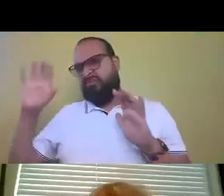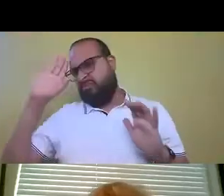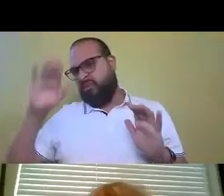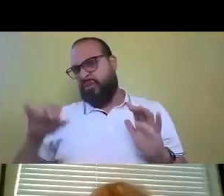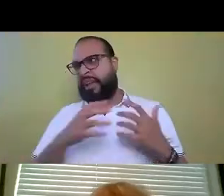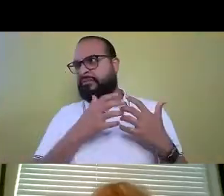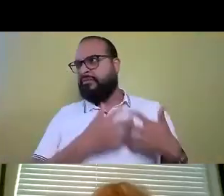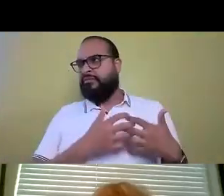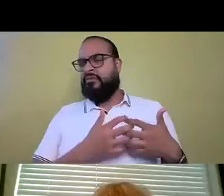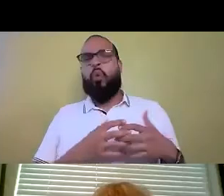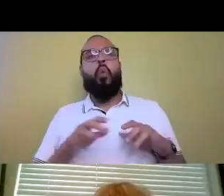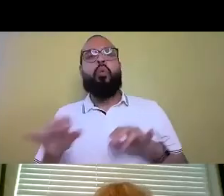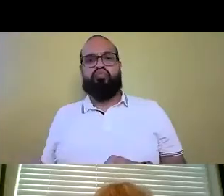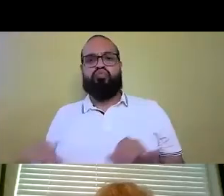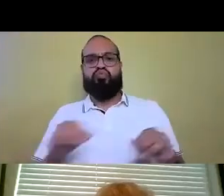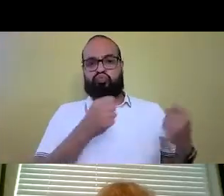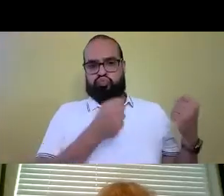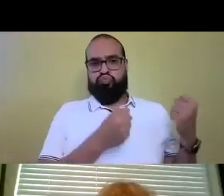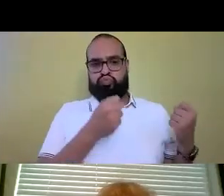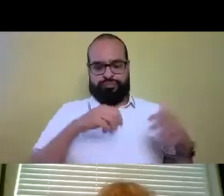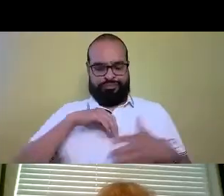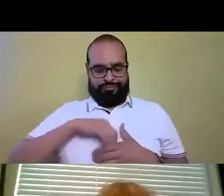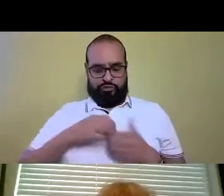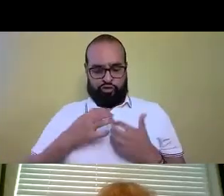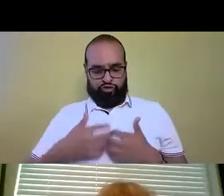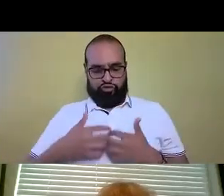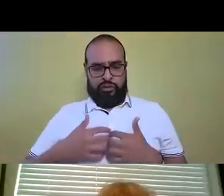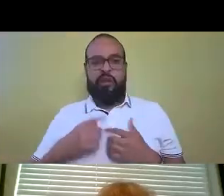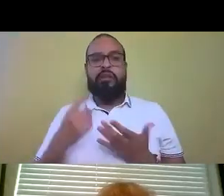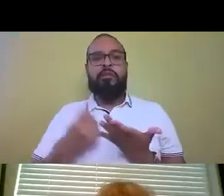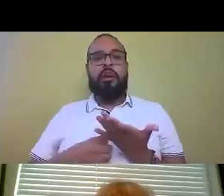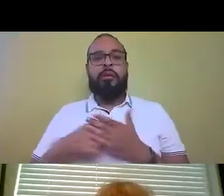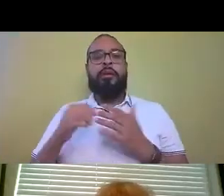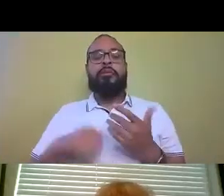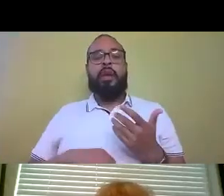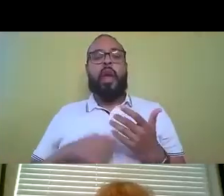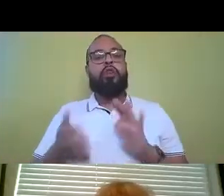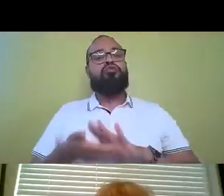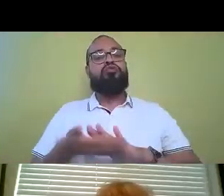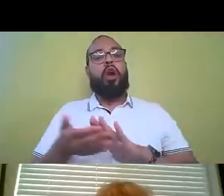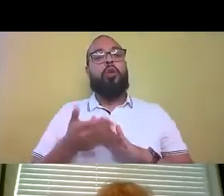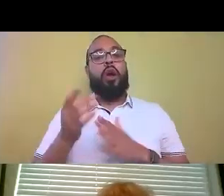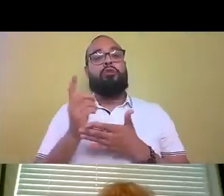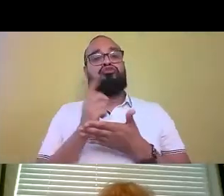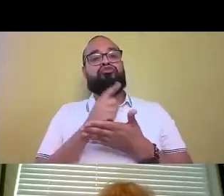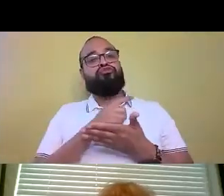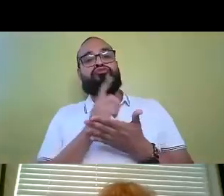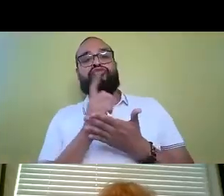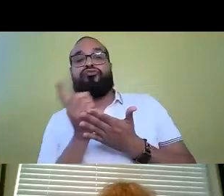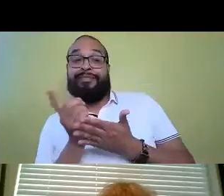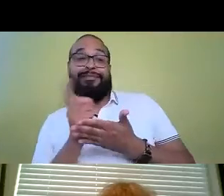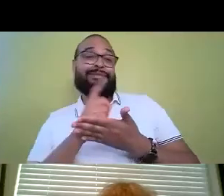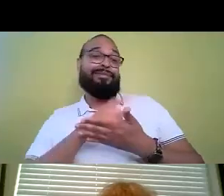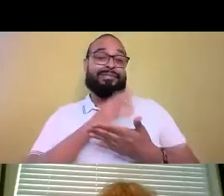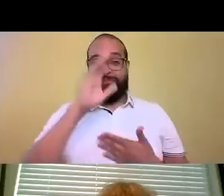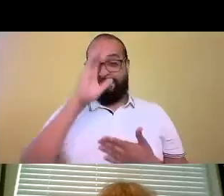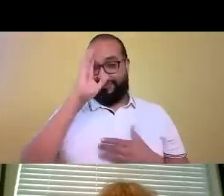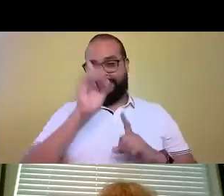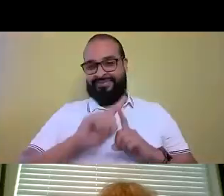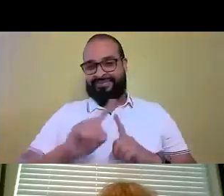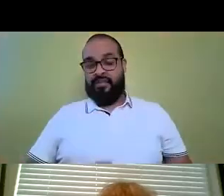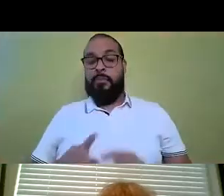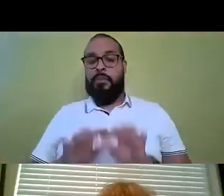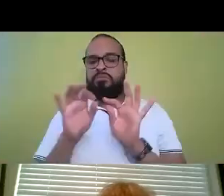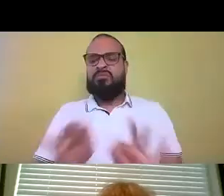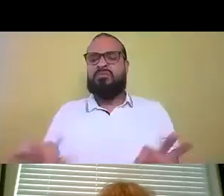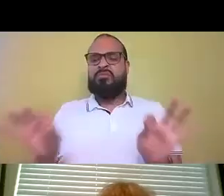in our body, just like an engine in a car, can run low sometimes and can run high sometimes. But ideally, we'll want that engine to